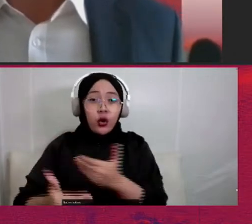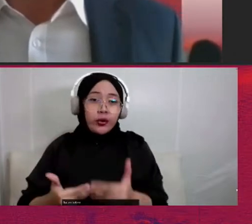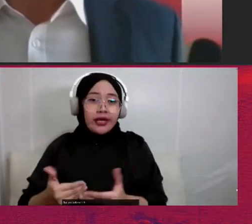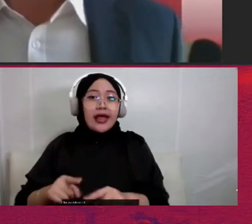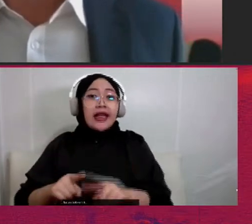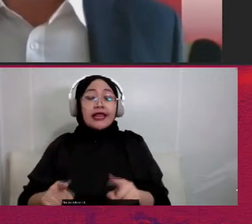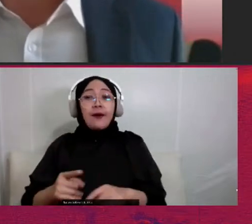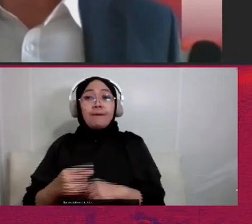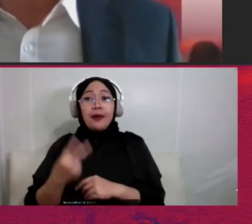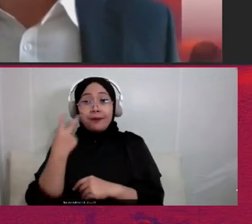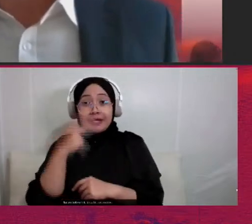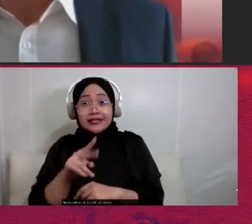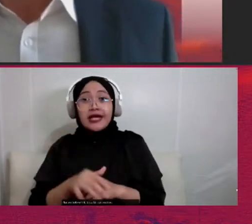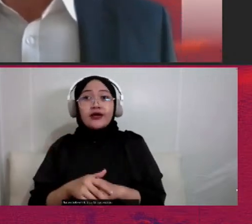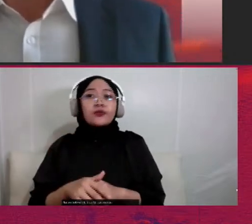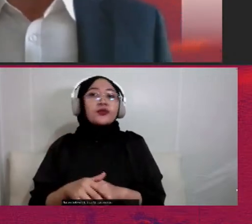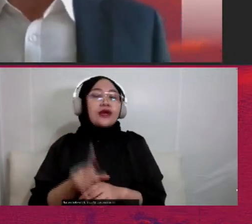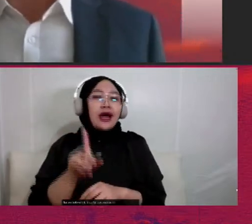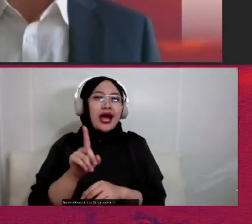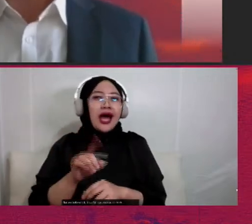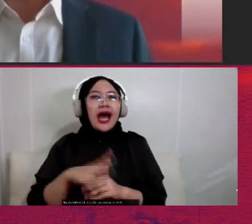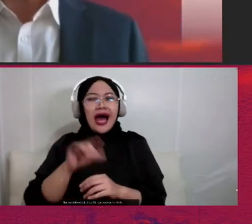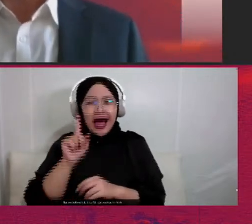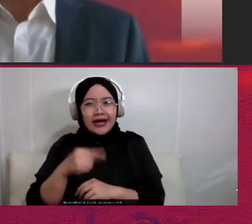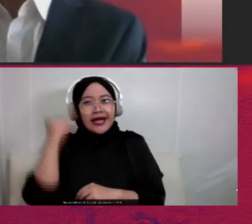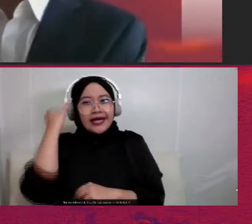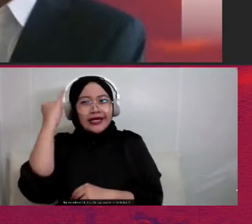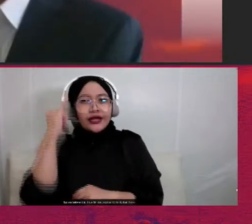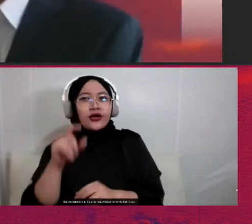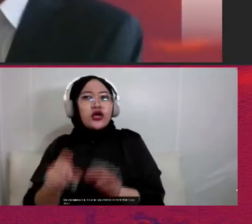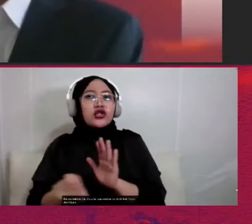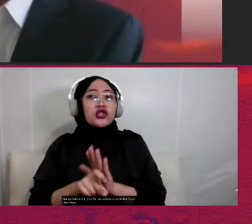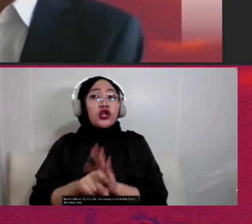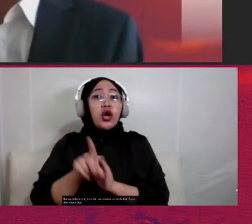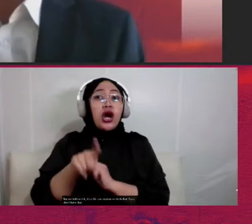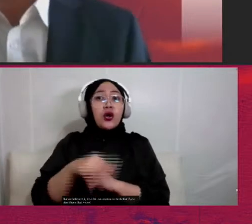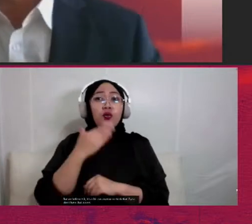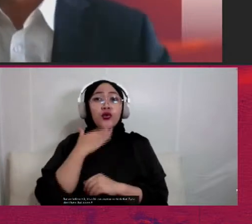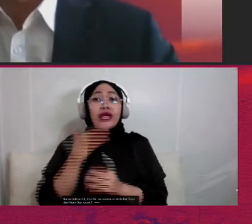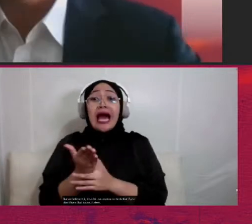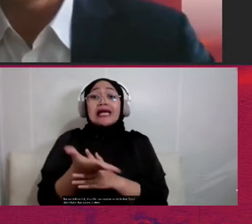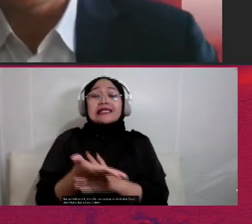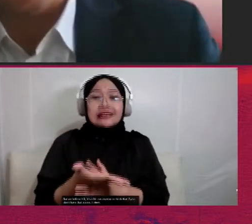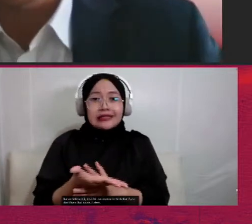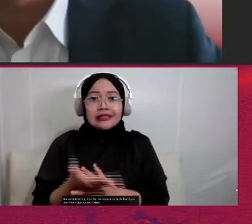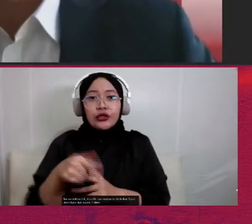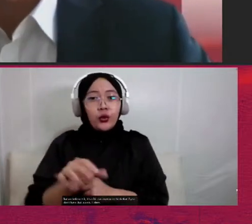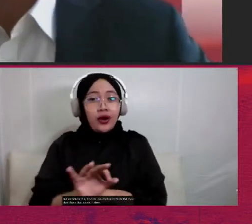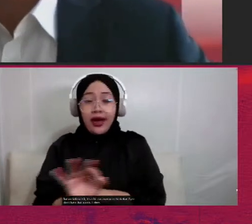believe it's a fair assumption to think that if you don't have that access, it does